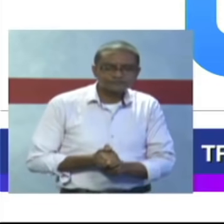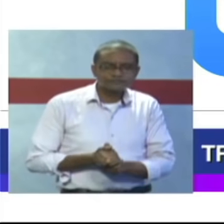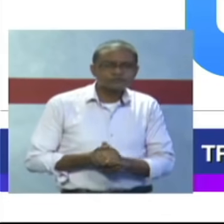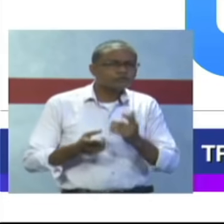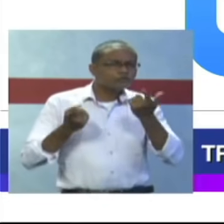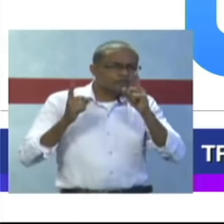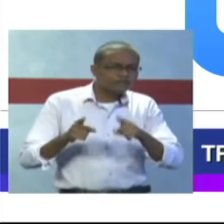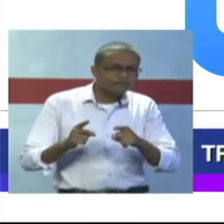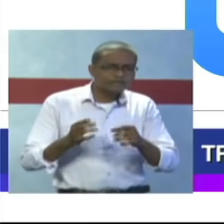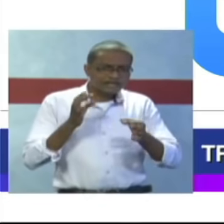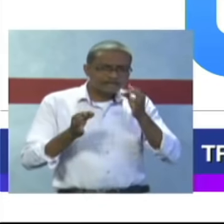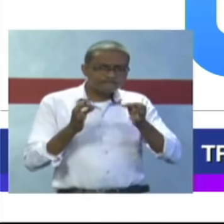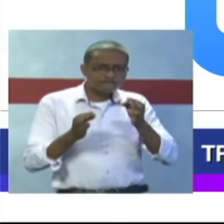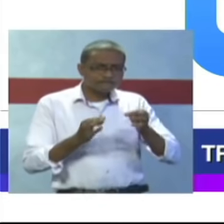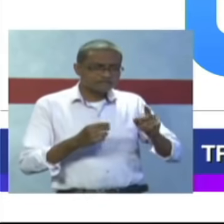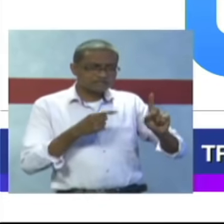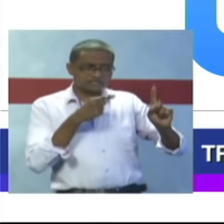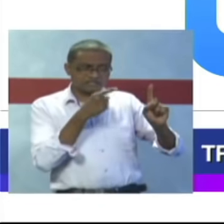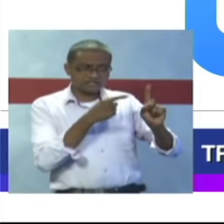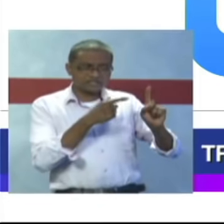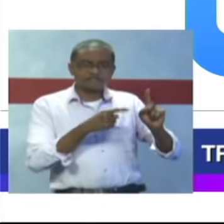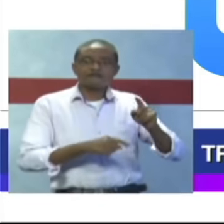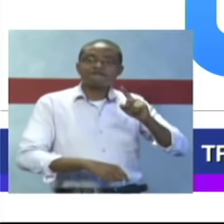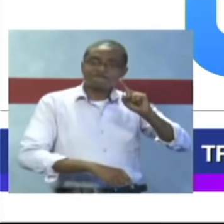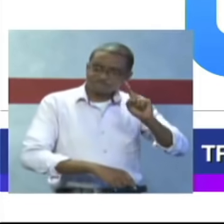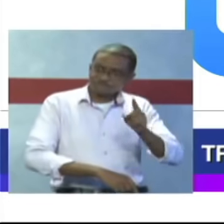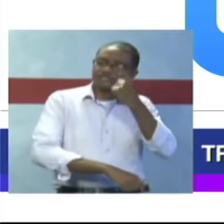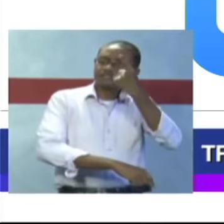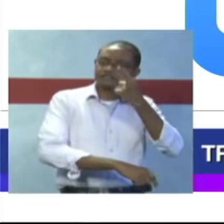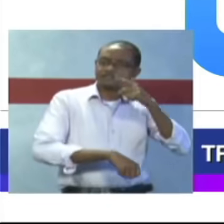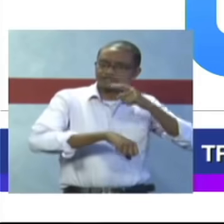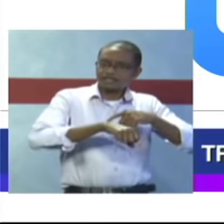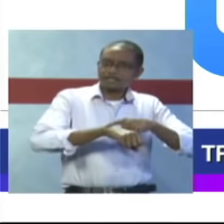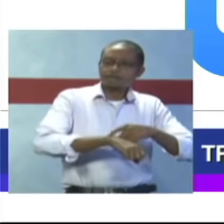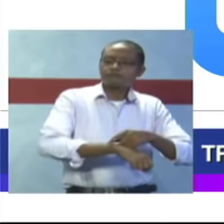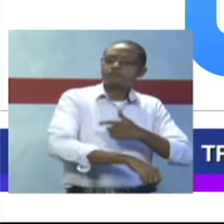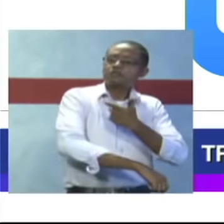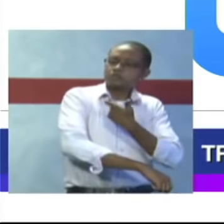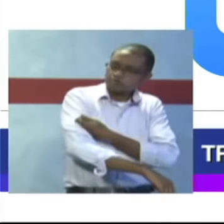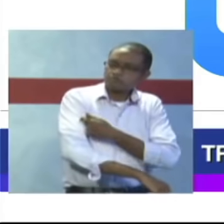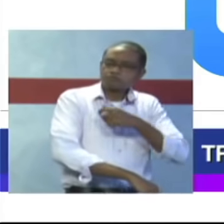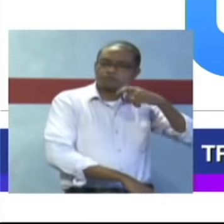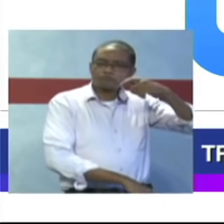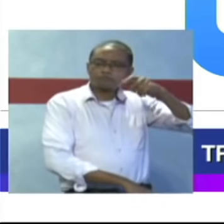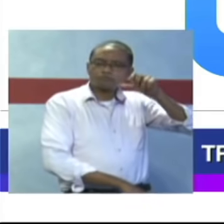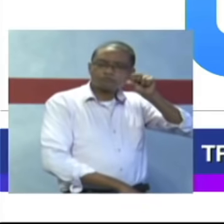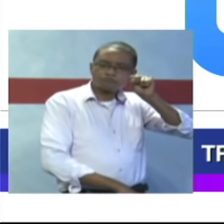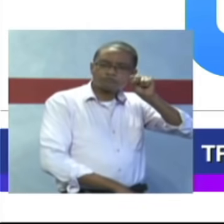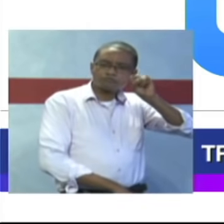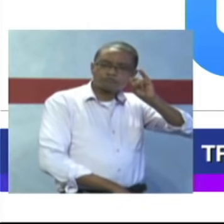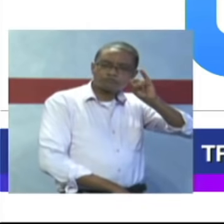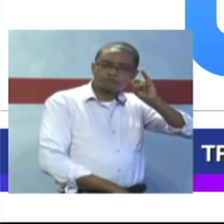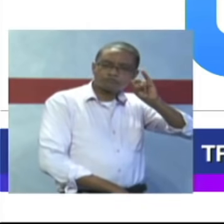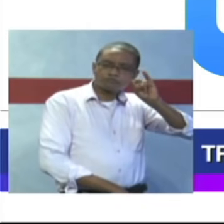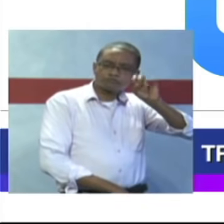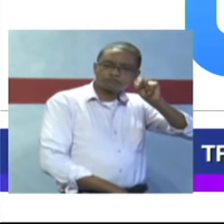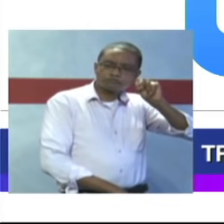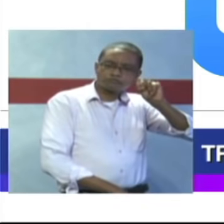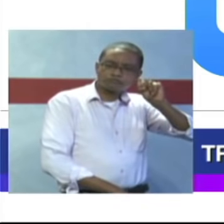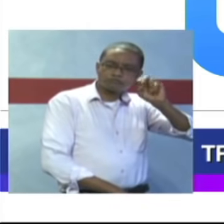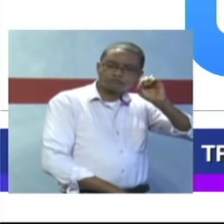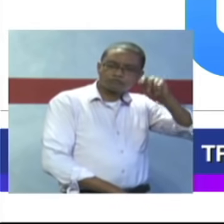What happens in a scenario where a person has taken a first dose of Cyanofarm, but after found out that they